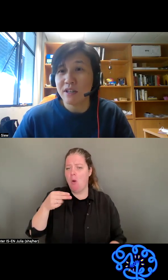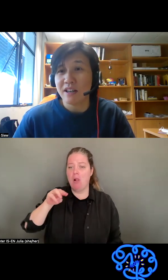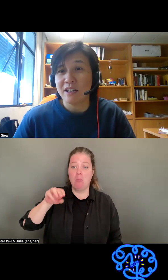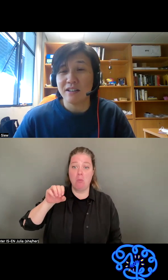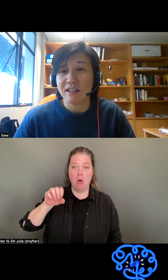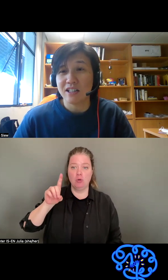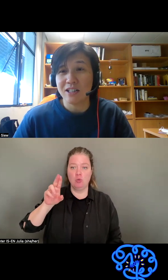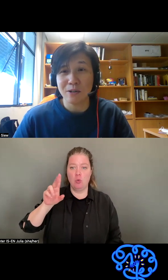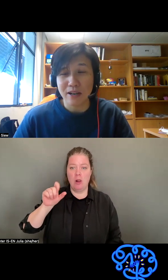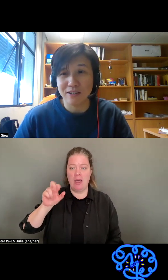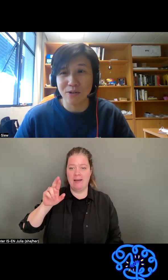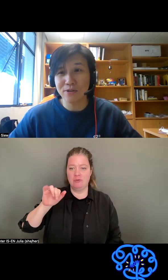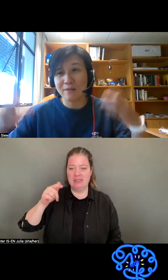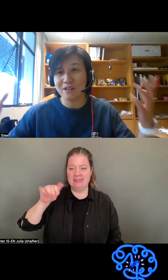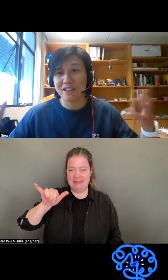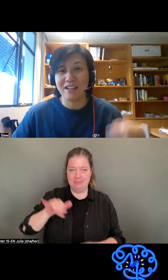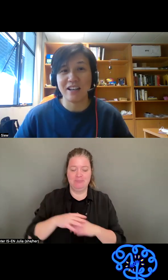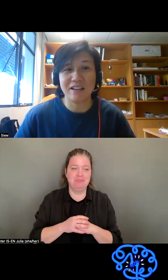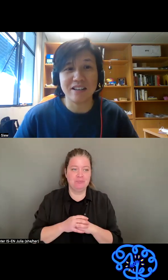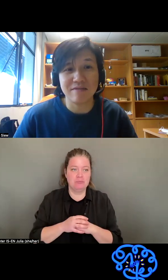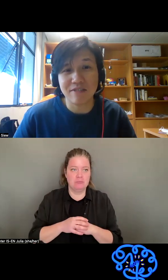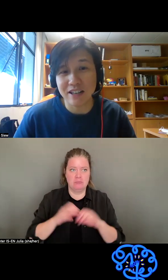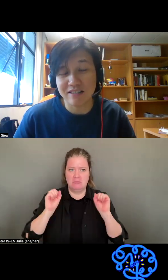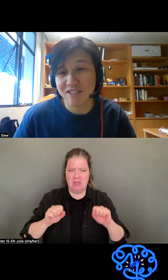Finally, we can actually look at the whole network